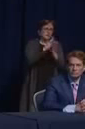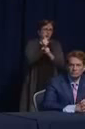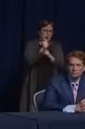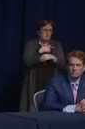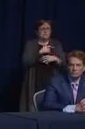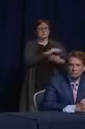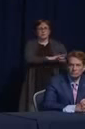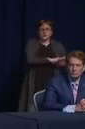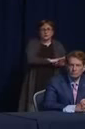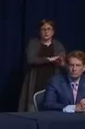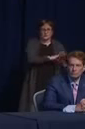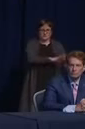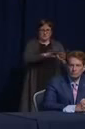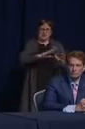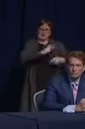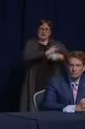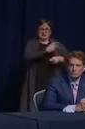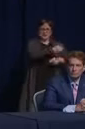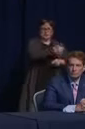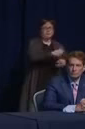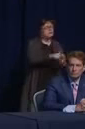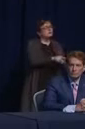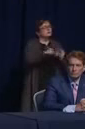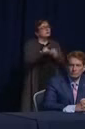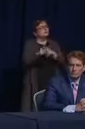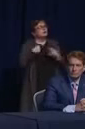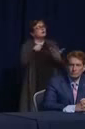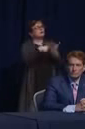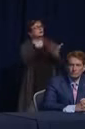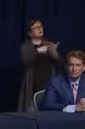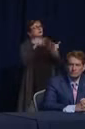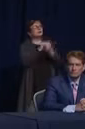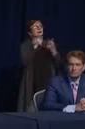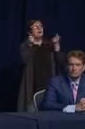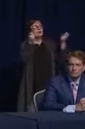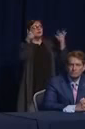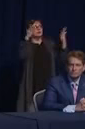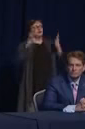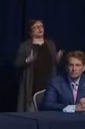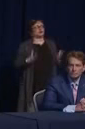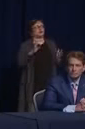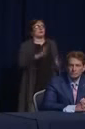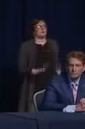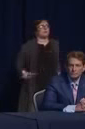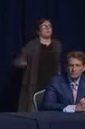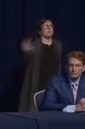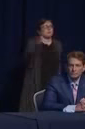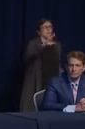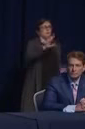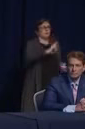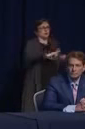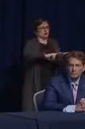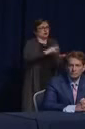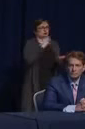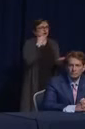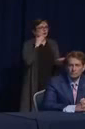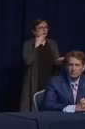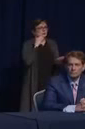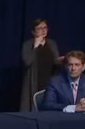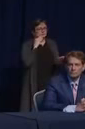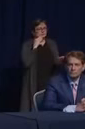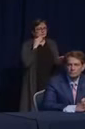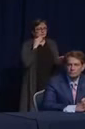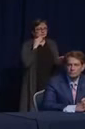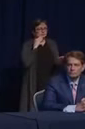can tell you that I've spoken with the administrators of all of the nursing home facilities that currently